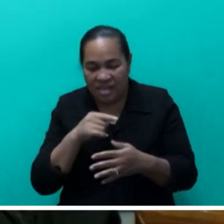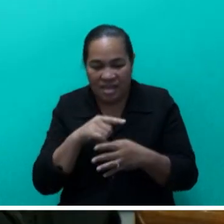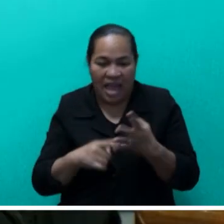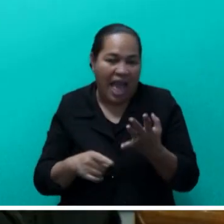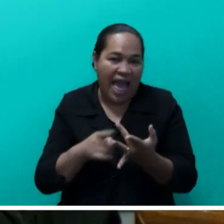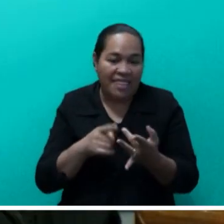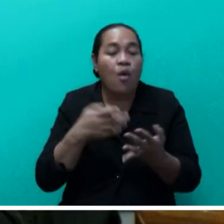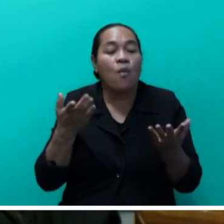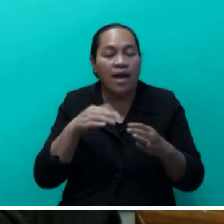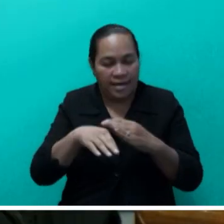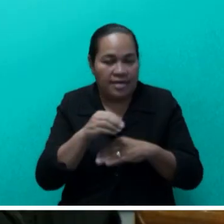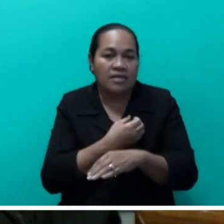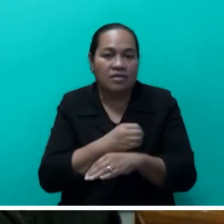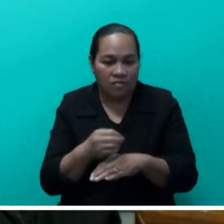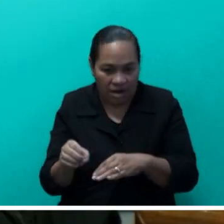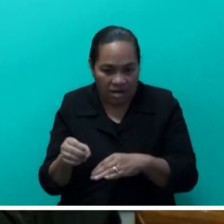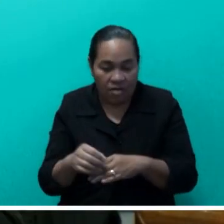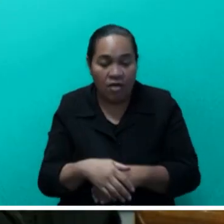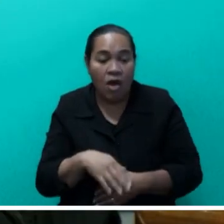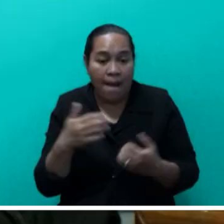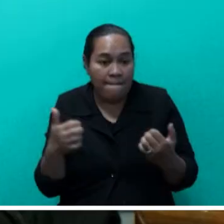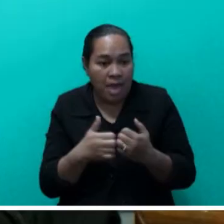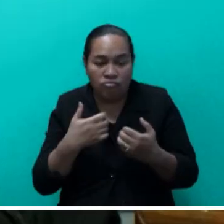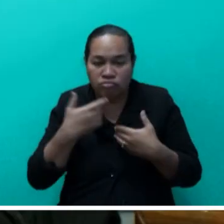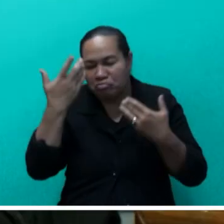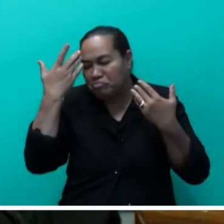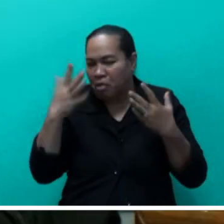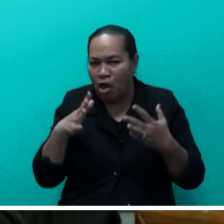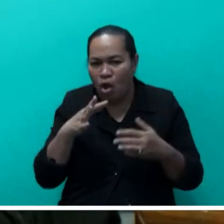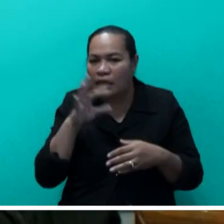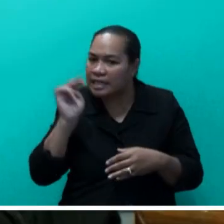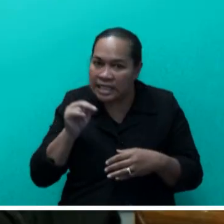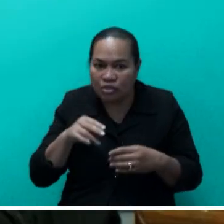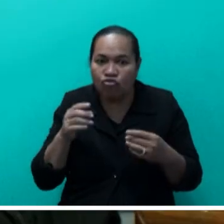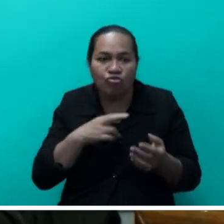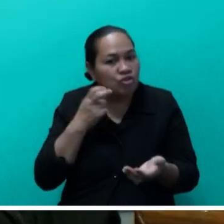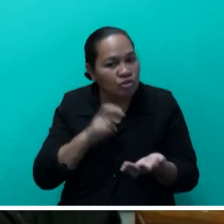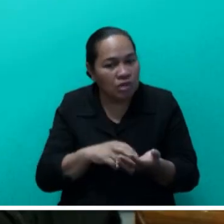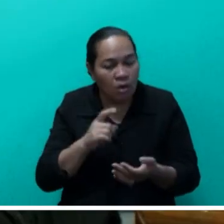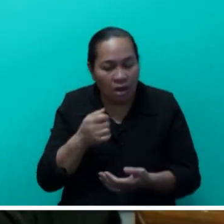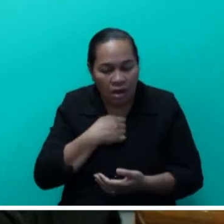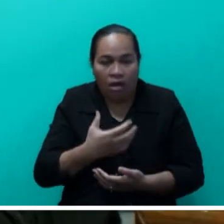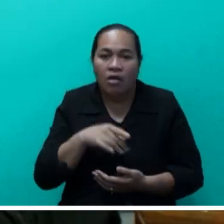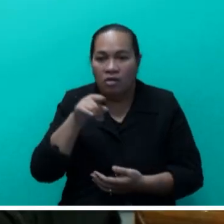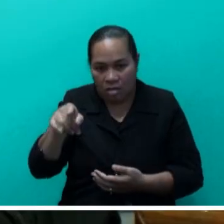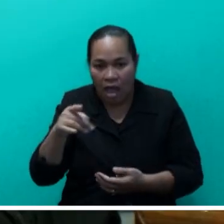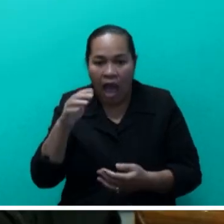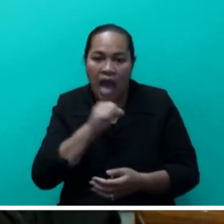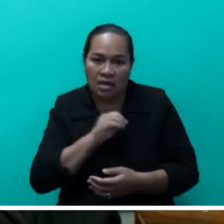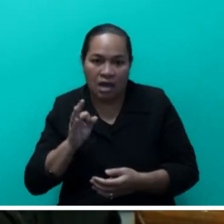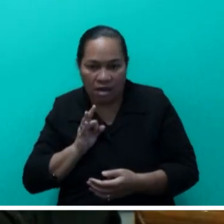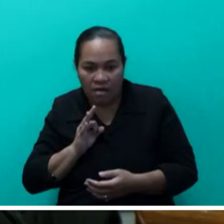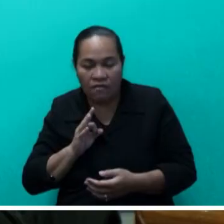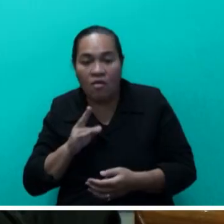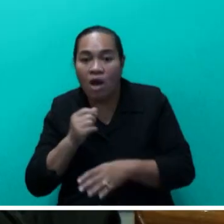this weekend. Many residents were unaware of the need to register their businesses until they sought government aid, where registrations was